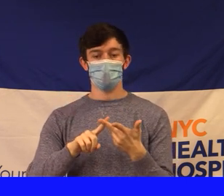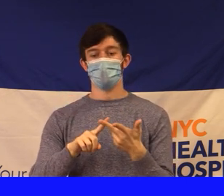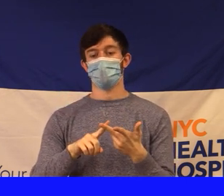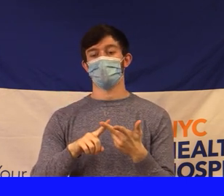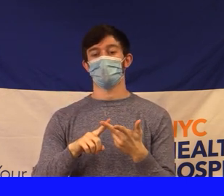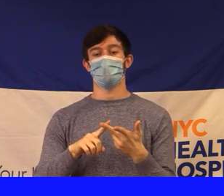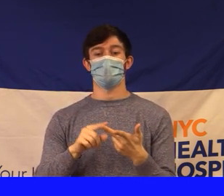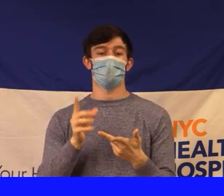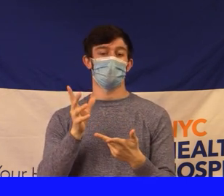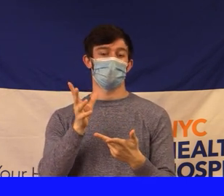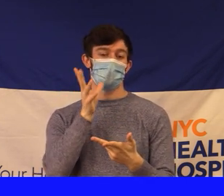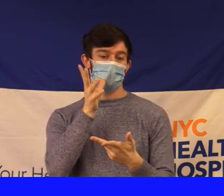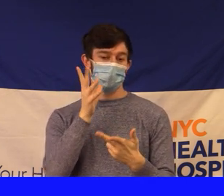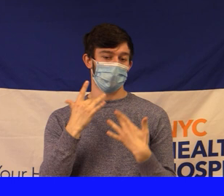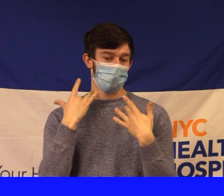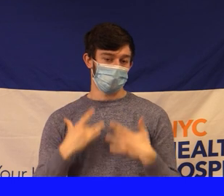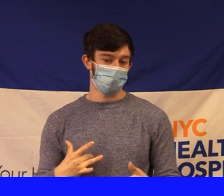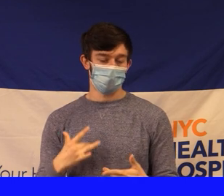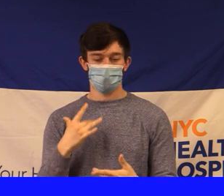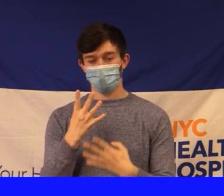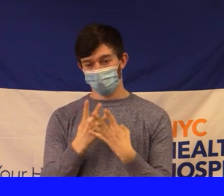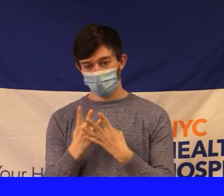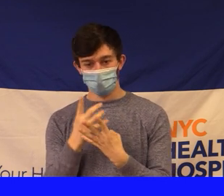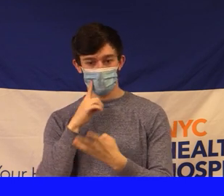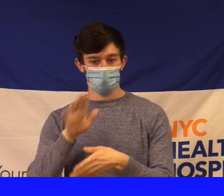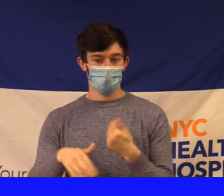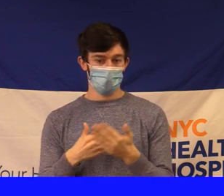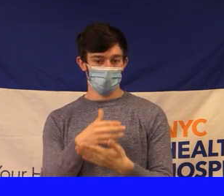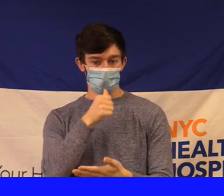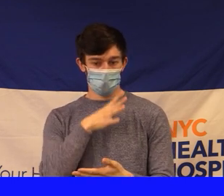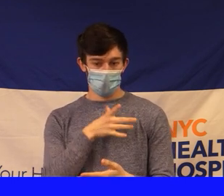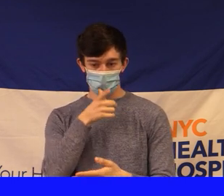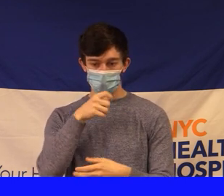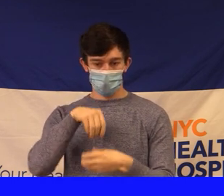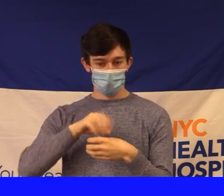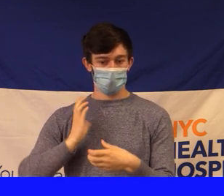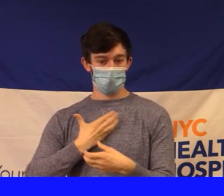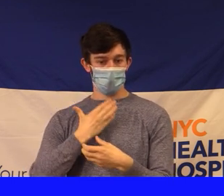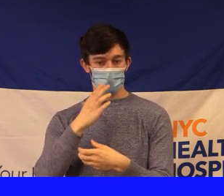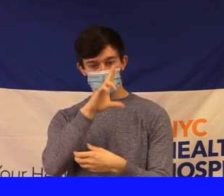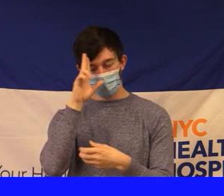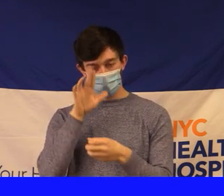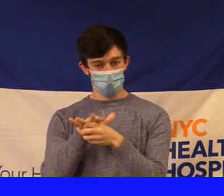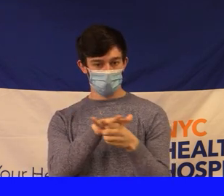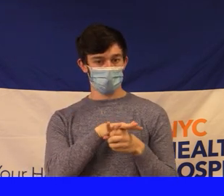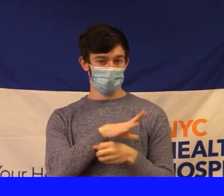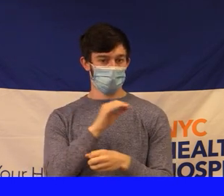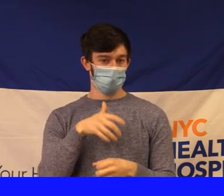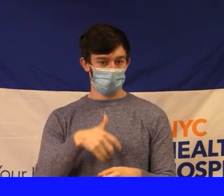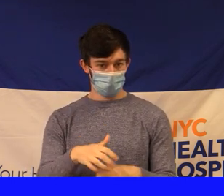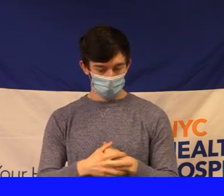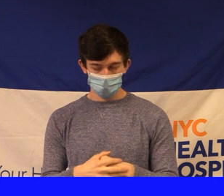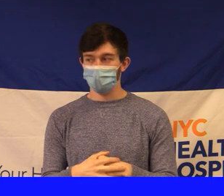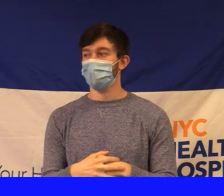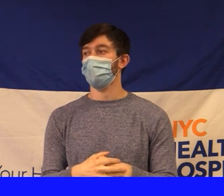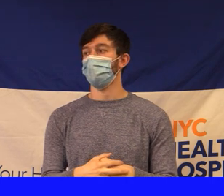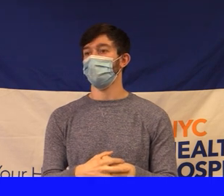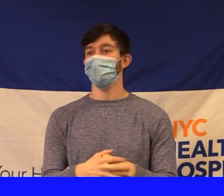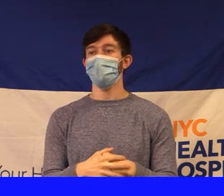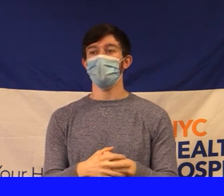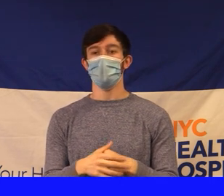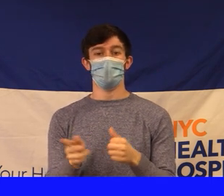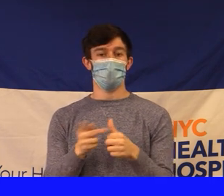depression screening for all women who are pregnant in our facilities, behavioral health and primary care in a